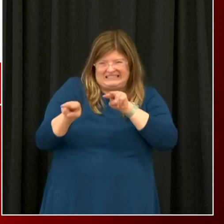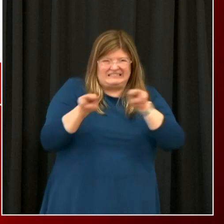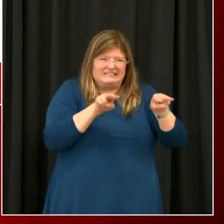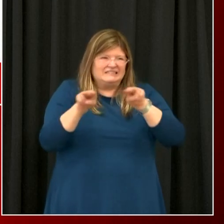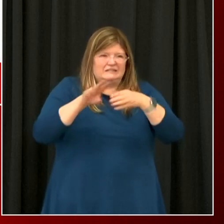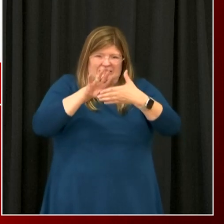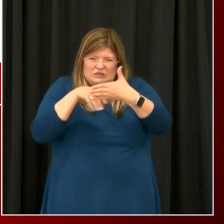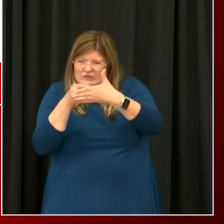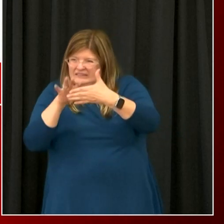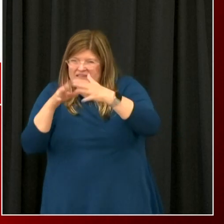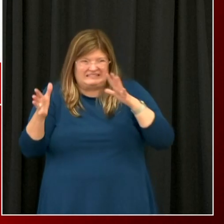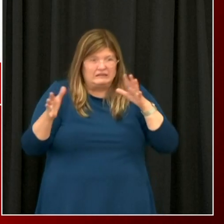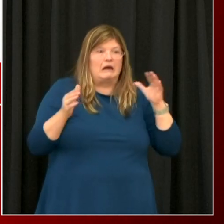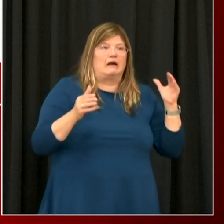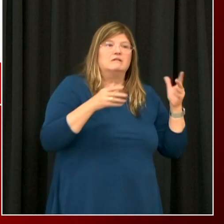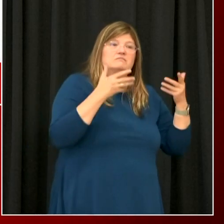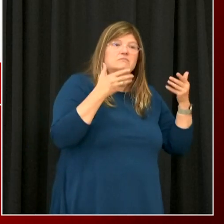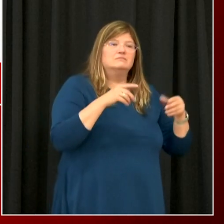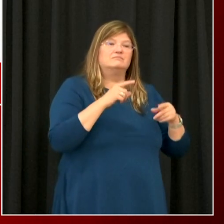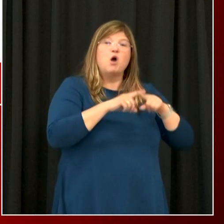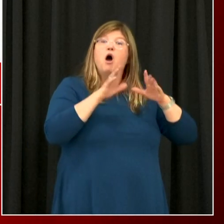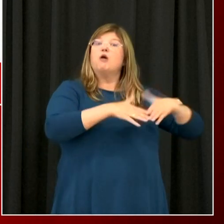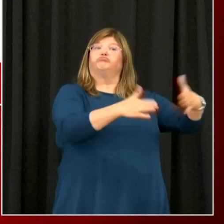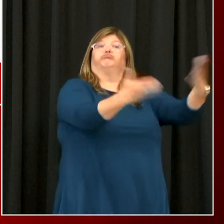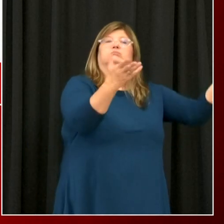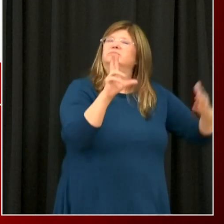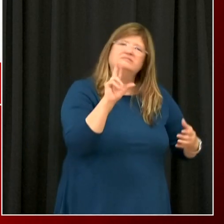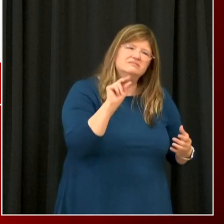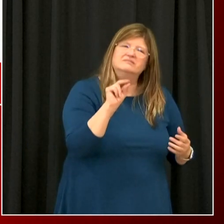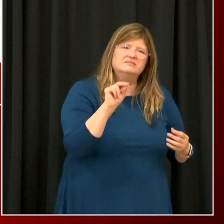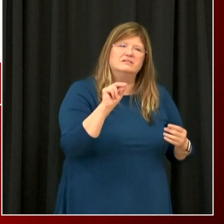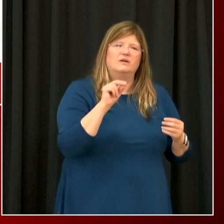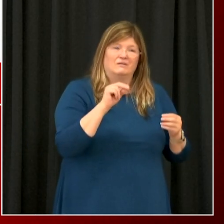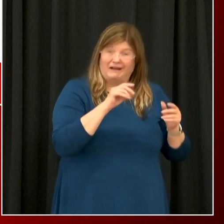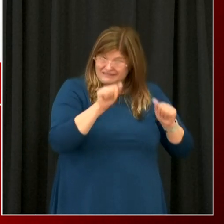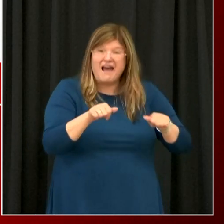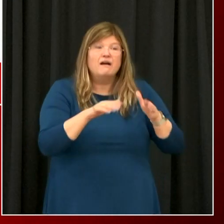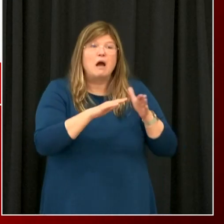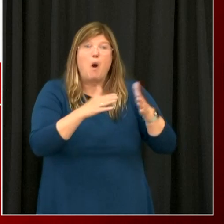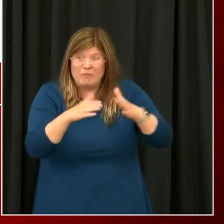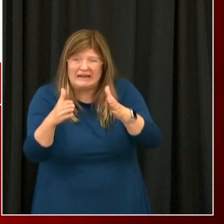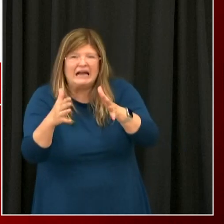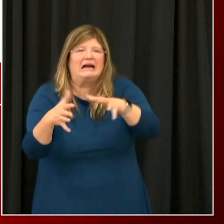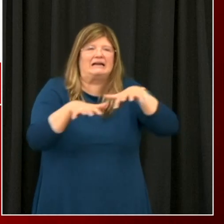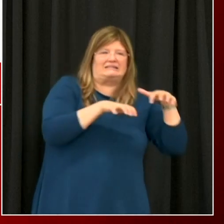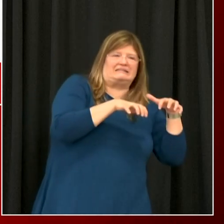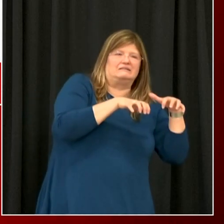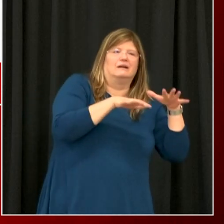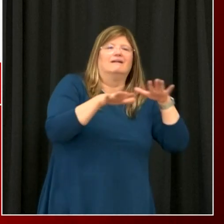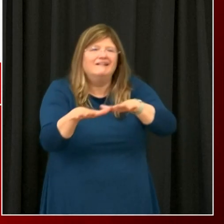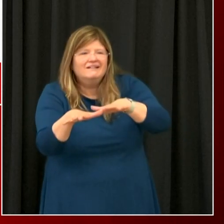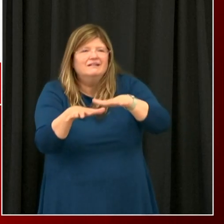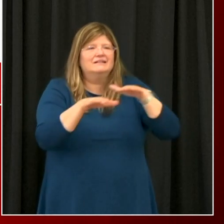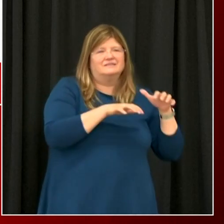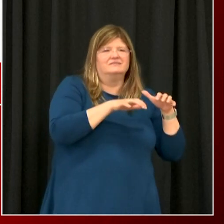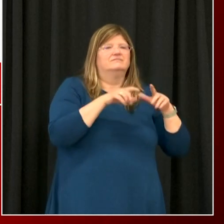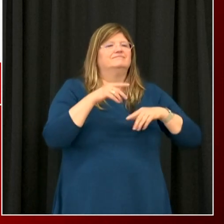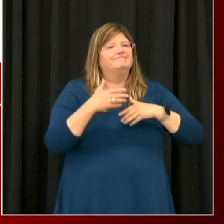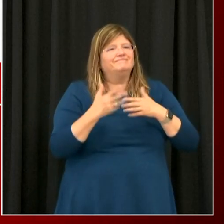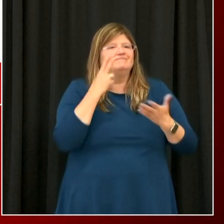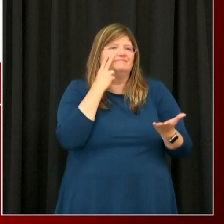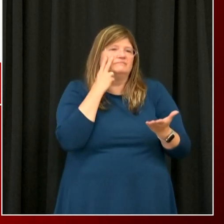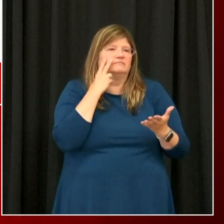things creating us alarm. And so we're kind of sharing with you some of the ways that we think through areas that would